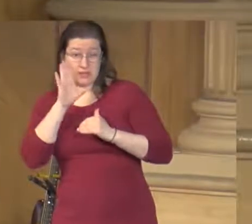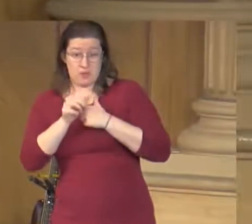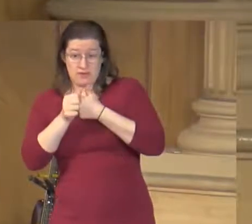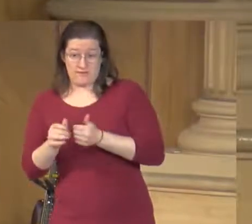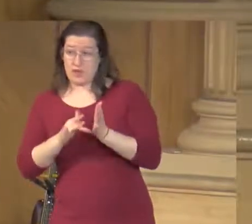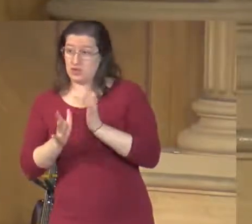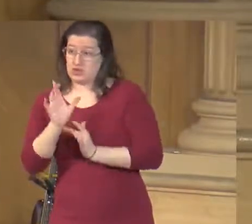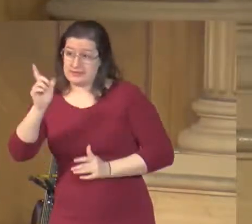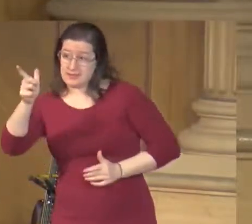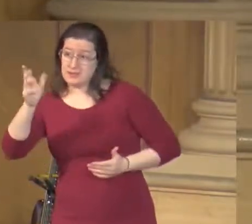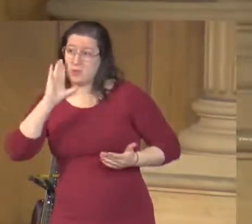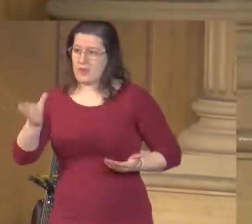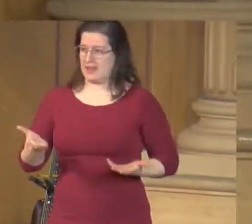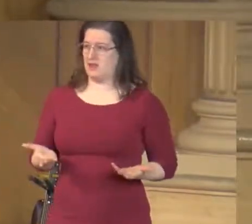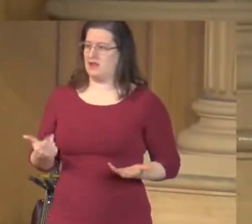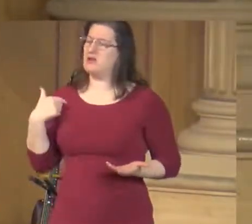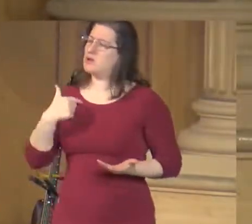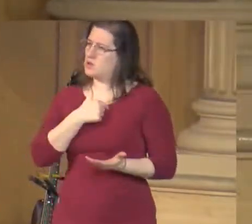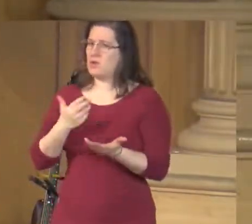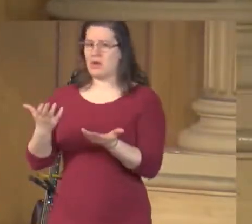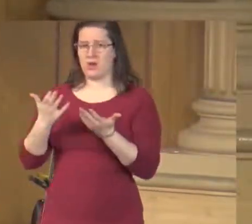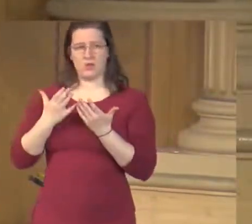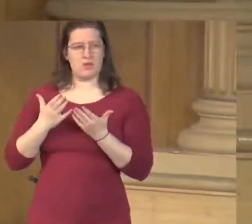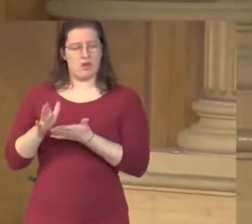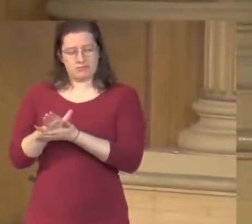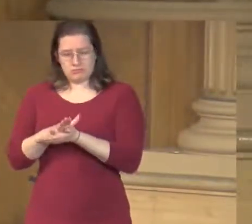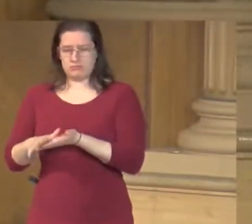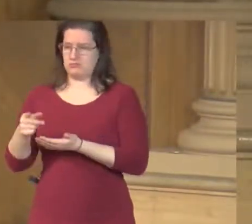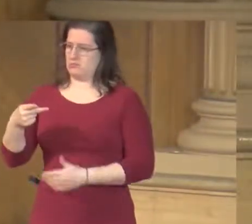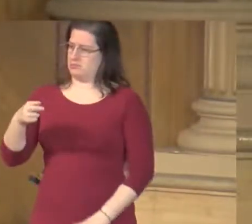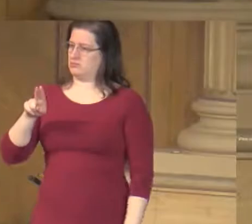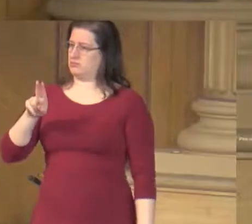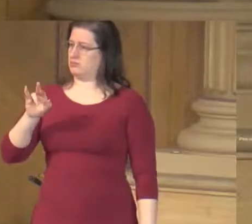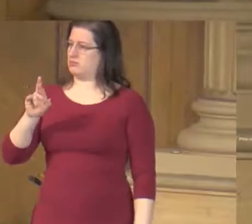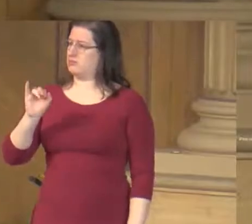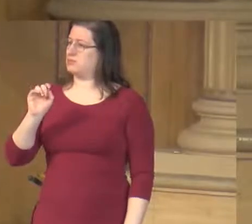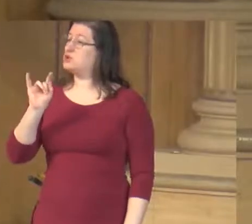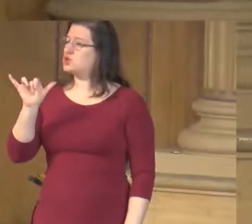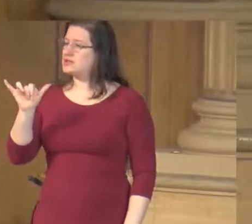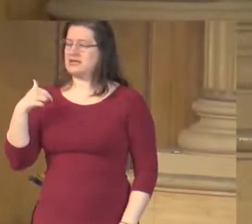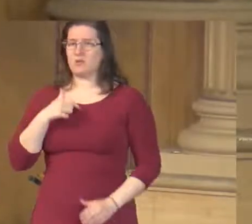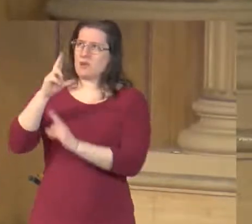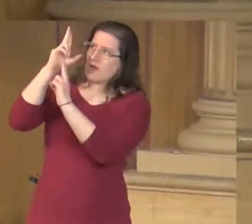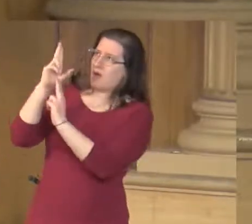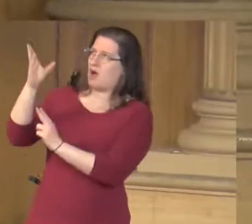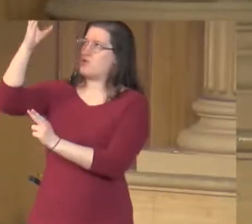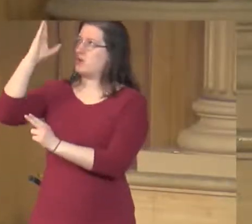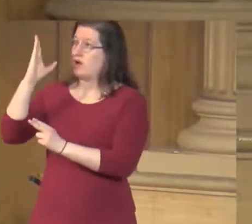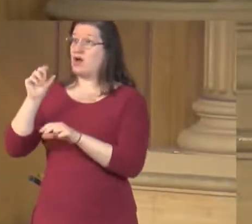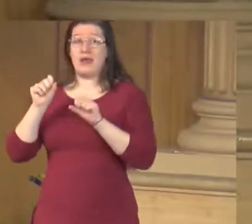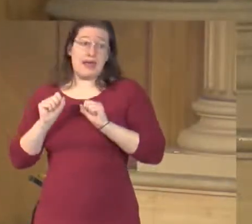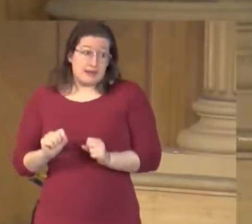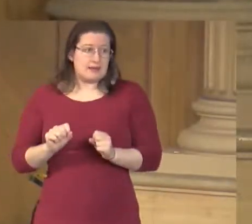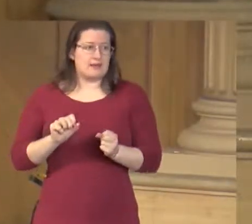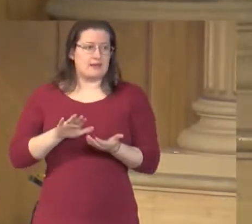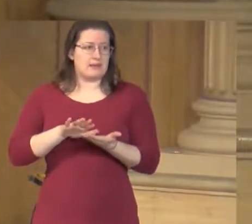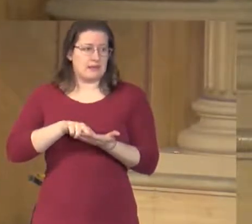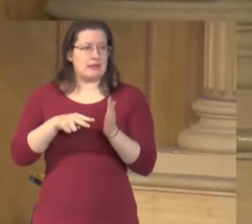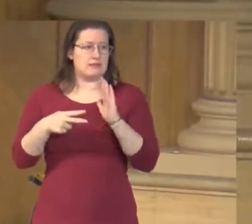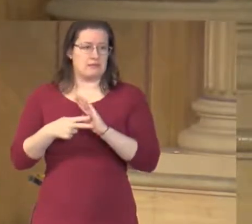We strive for purity because it honors God and his commands are good for us, and it can make things go better in marriage.